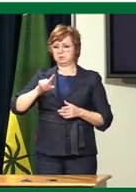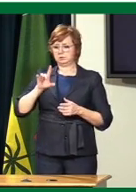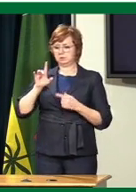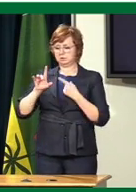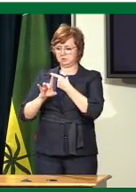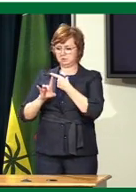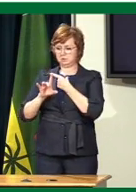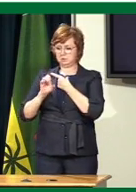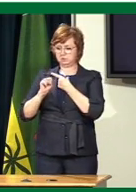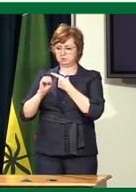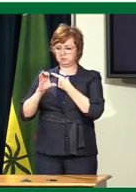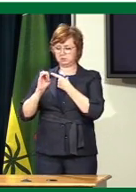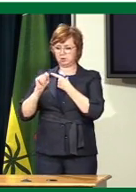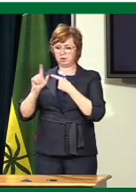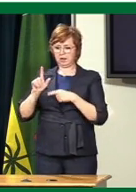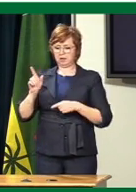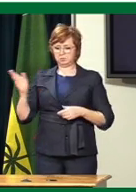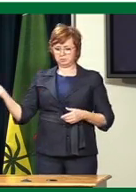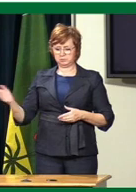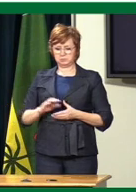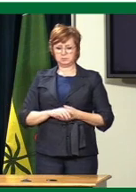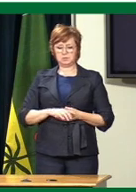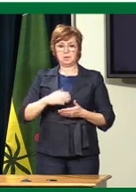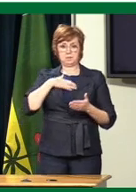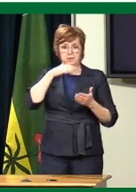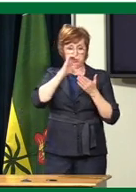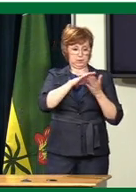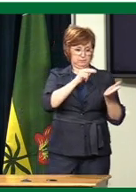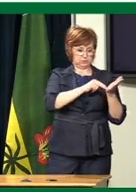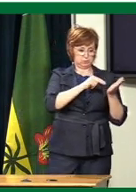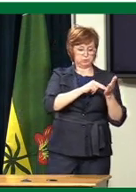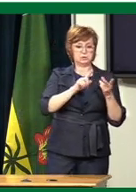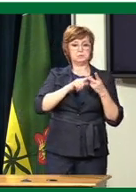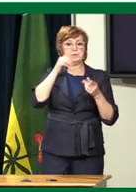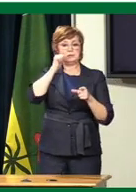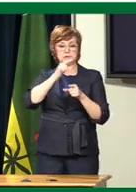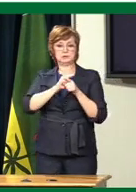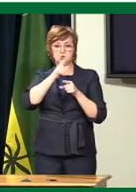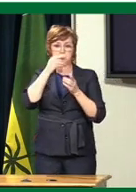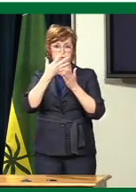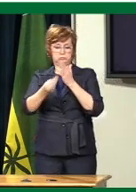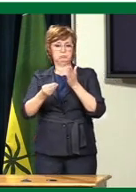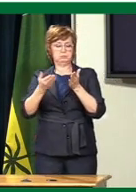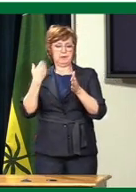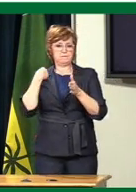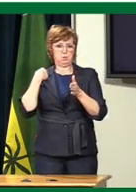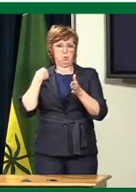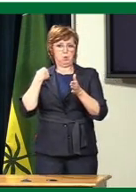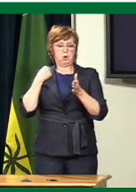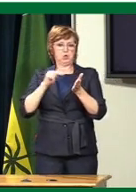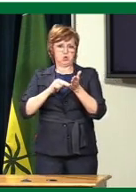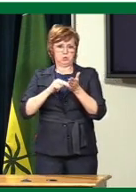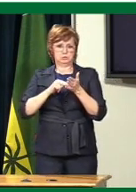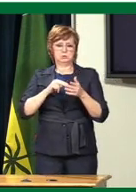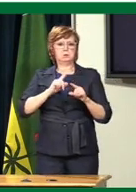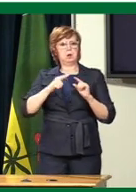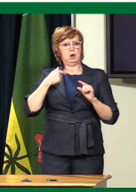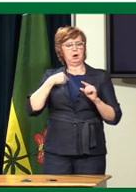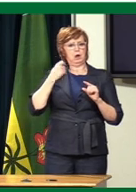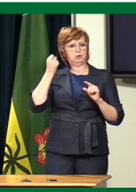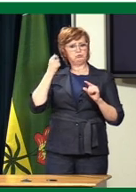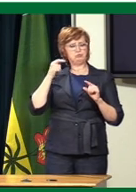Mr. Livingston there. Now, my wife's a nurse, and my late sister was also a nurse. And my understanding is that through most of